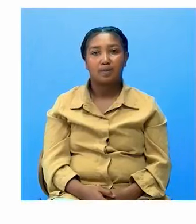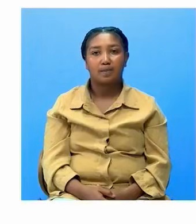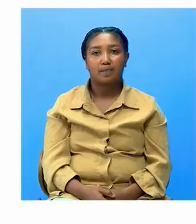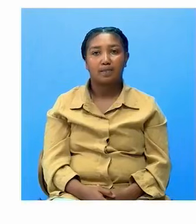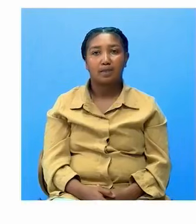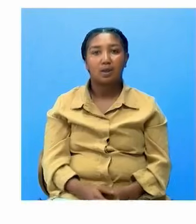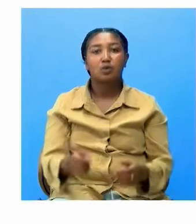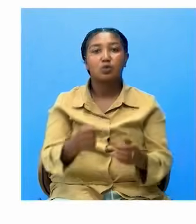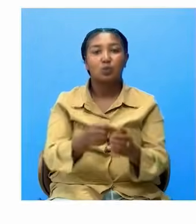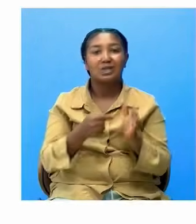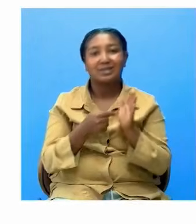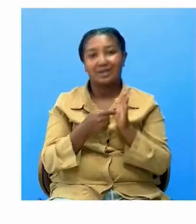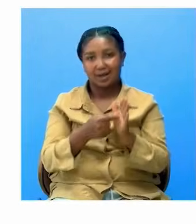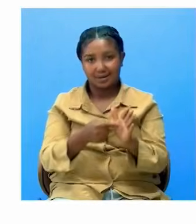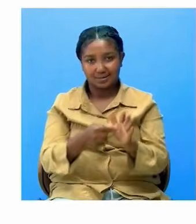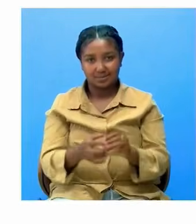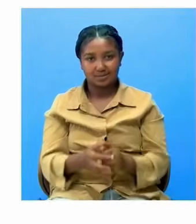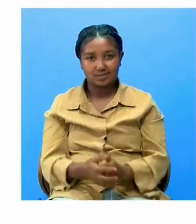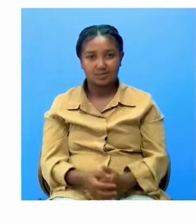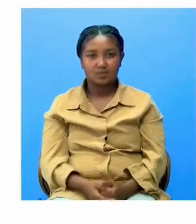to indicate